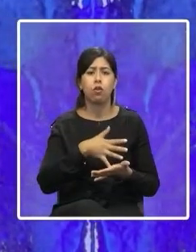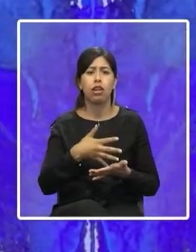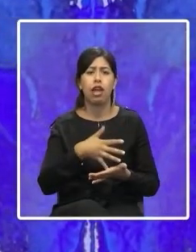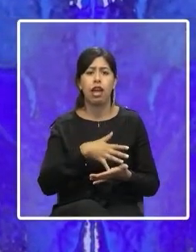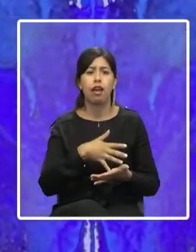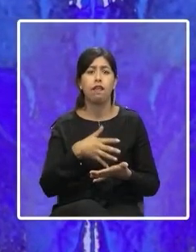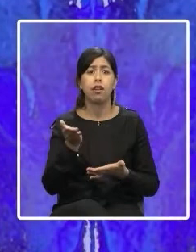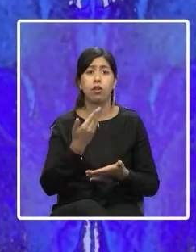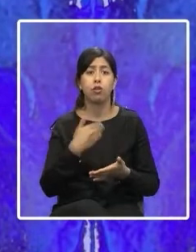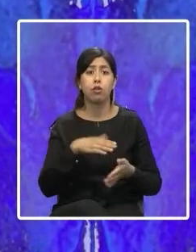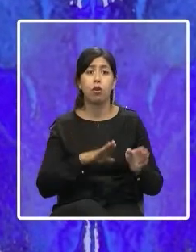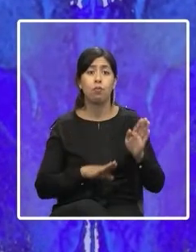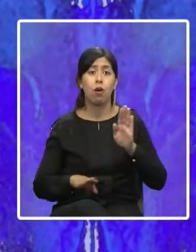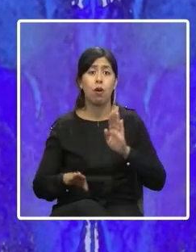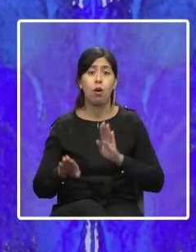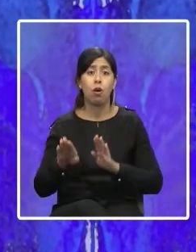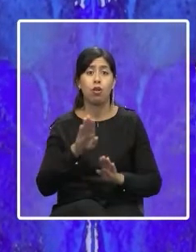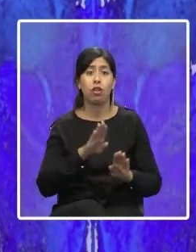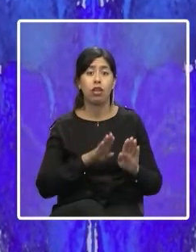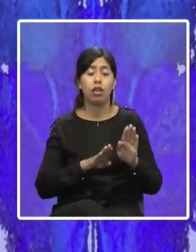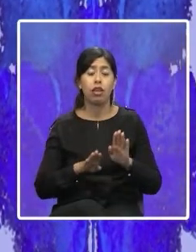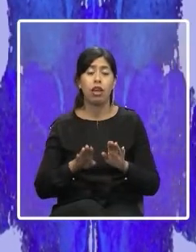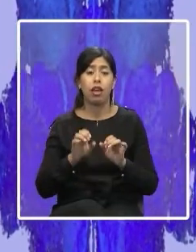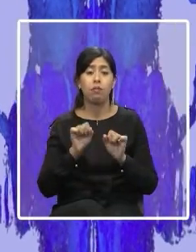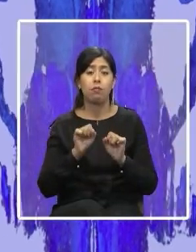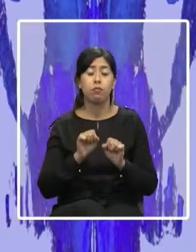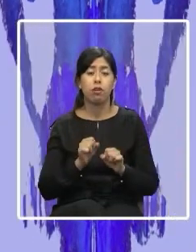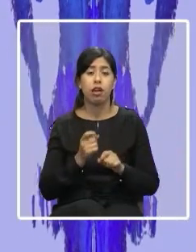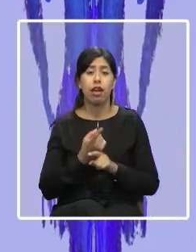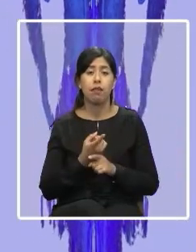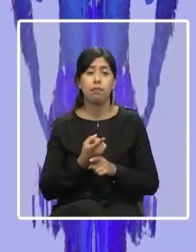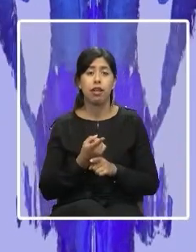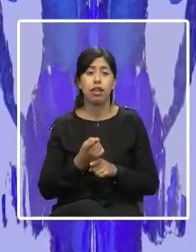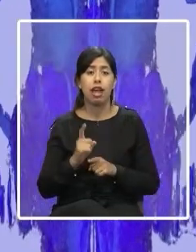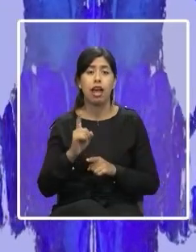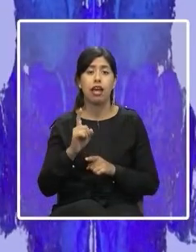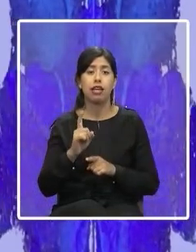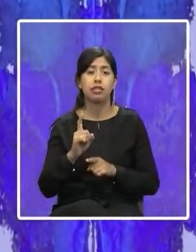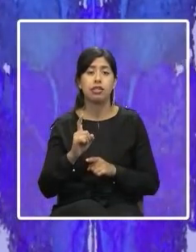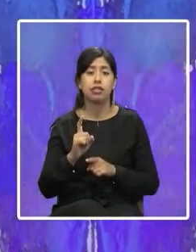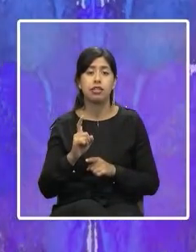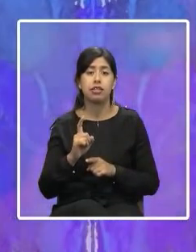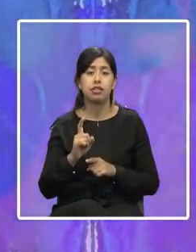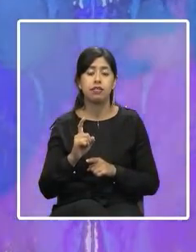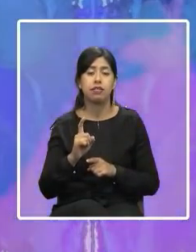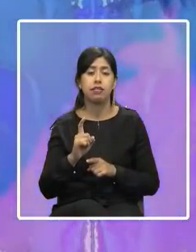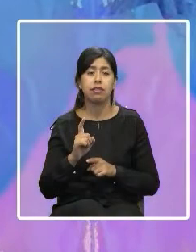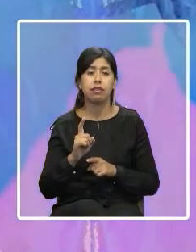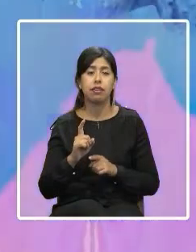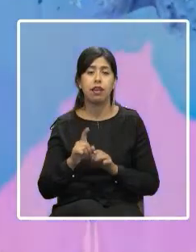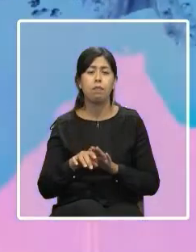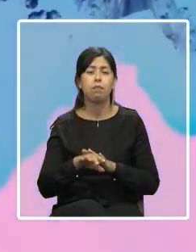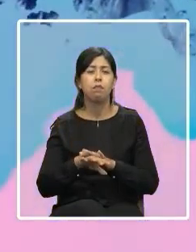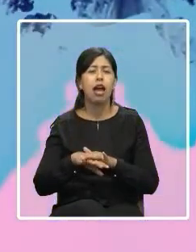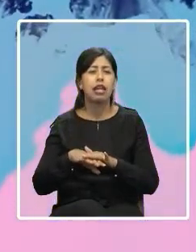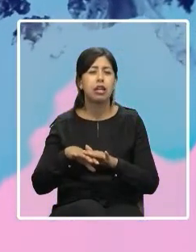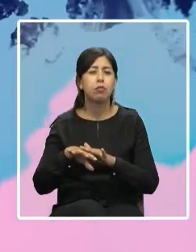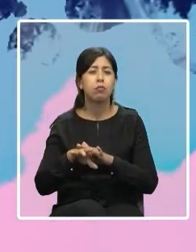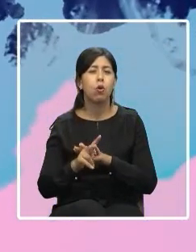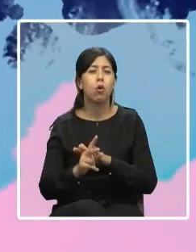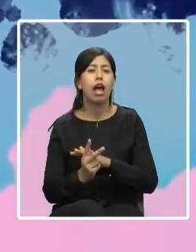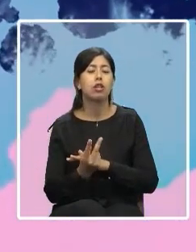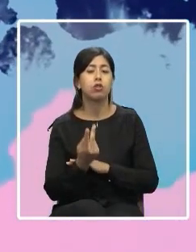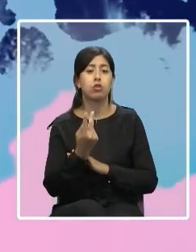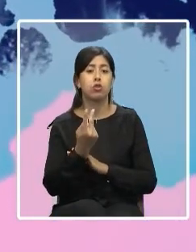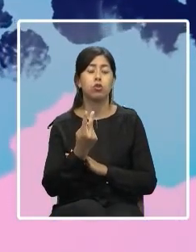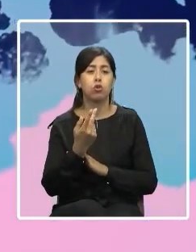manipulation, isolation, mental and physical disorder in front of the machine? And think about the future.